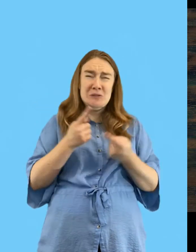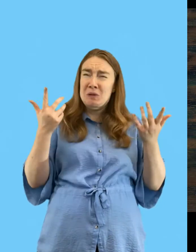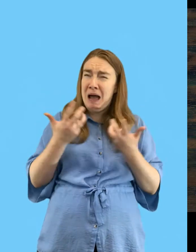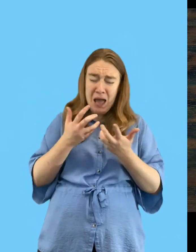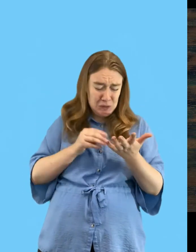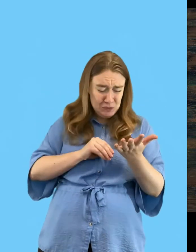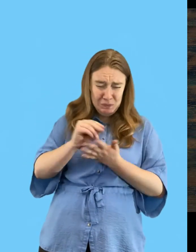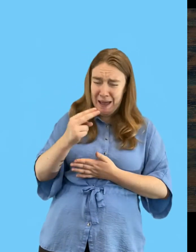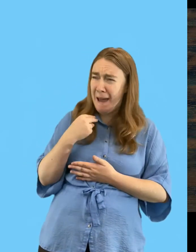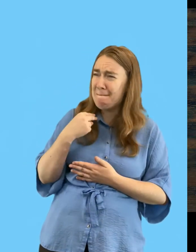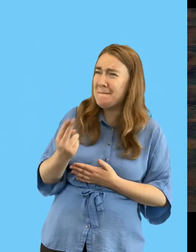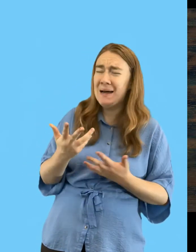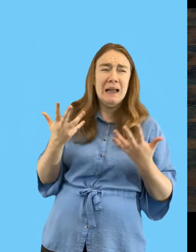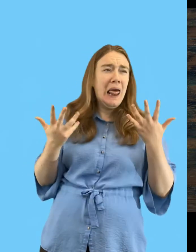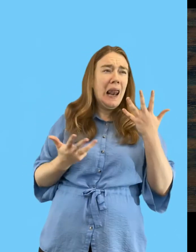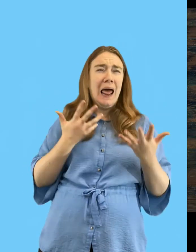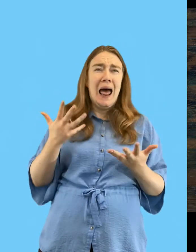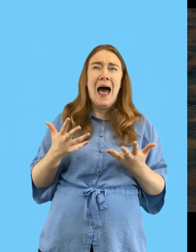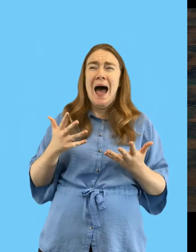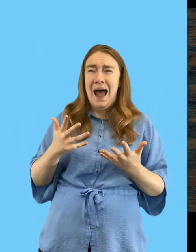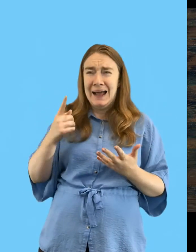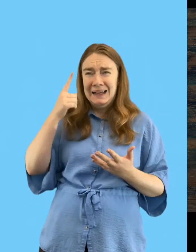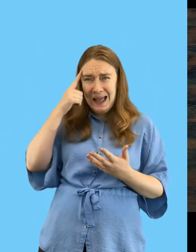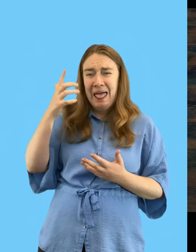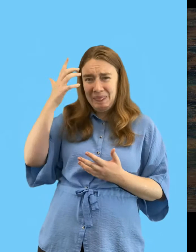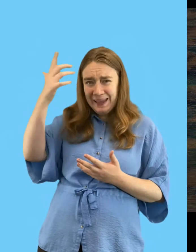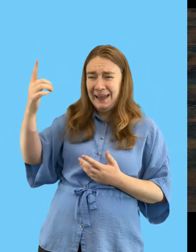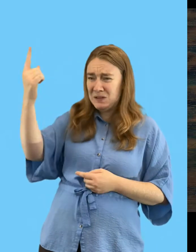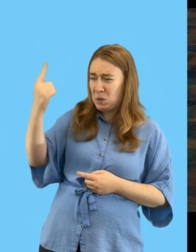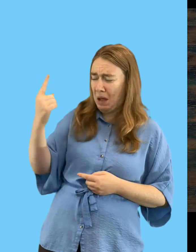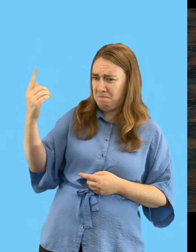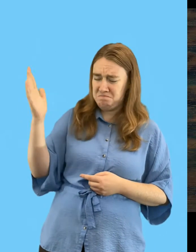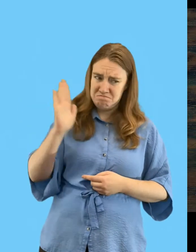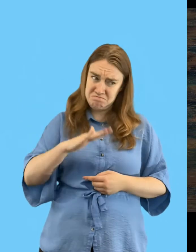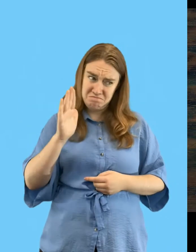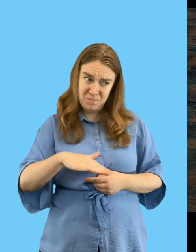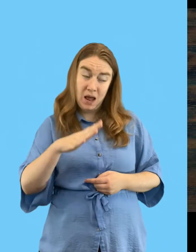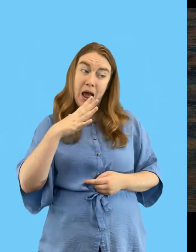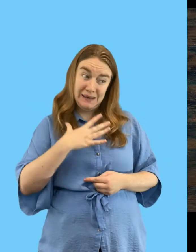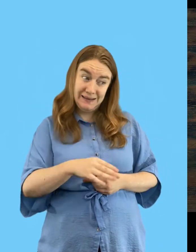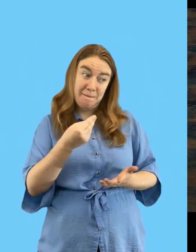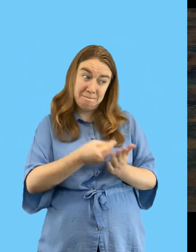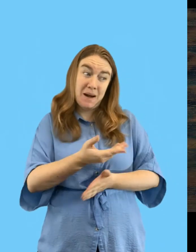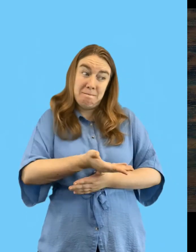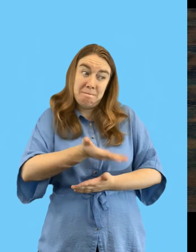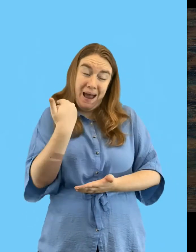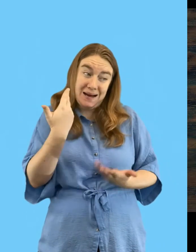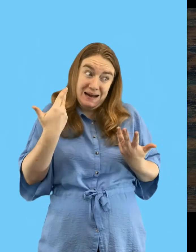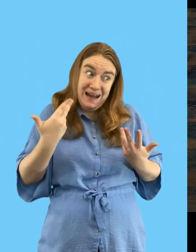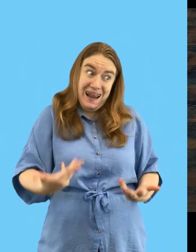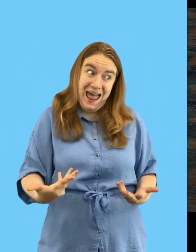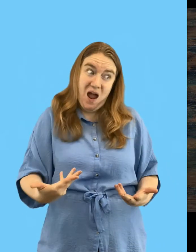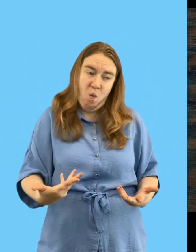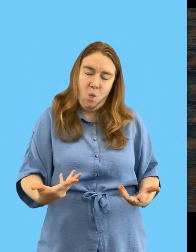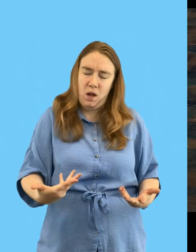is dreading the day when the king comes and says, "We need to settle up."